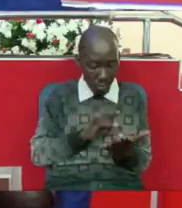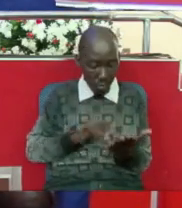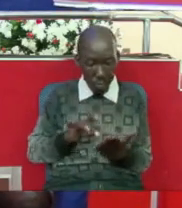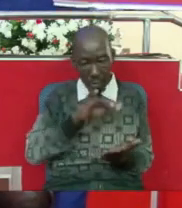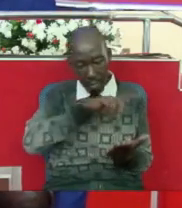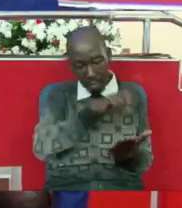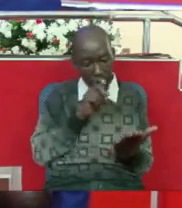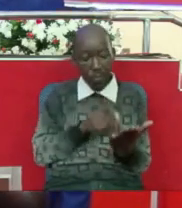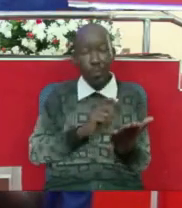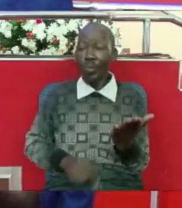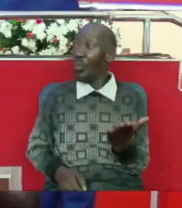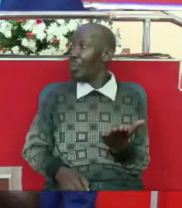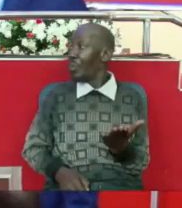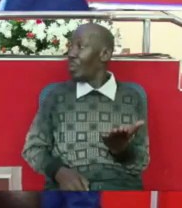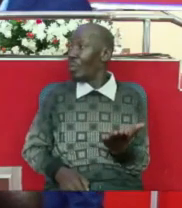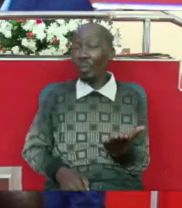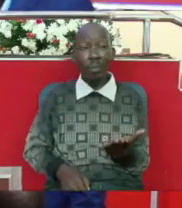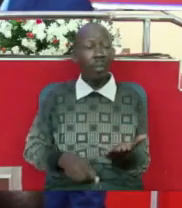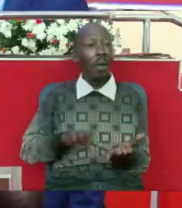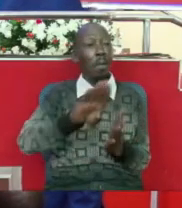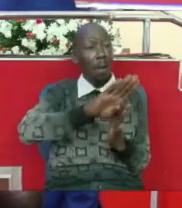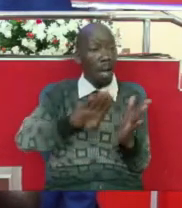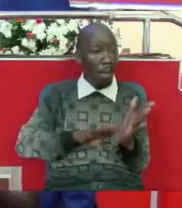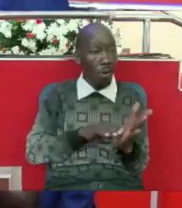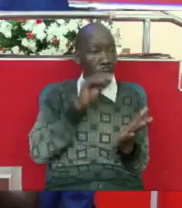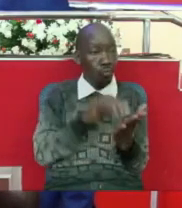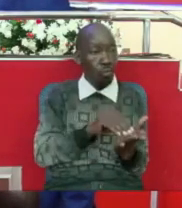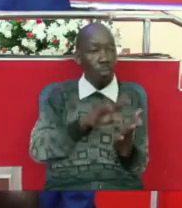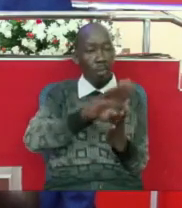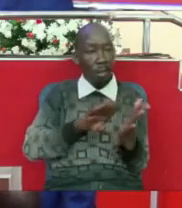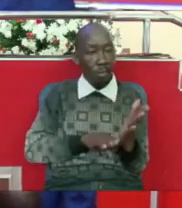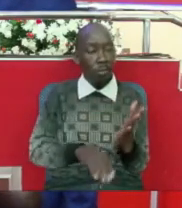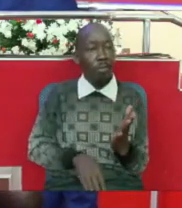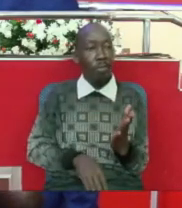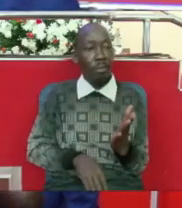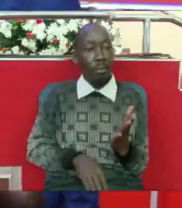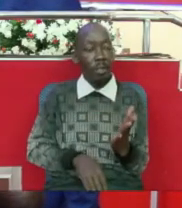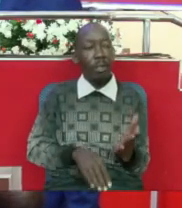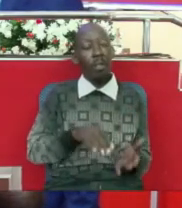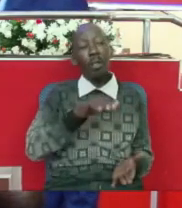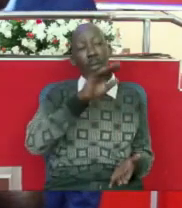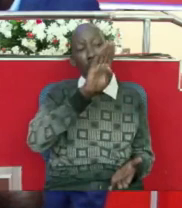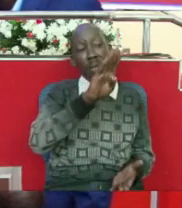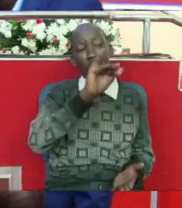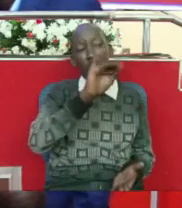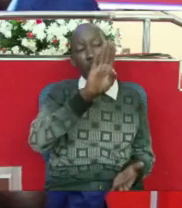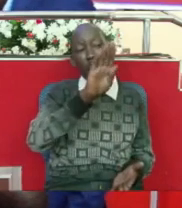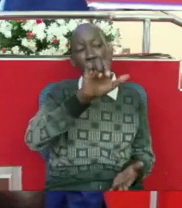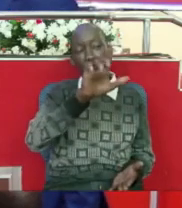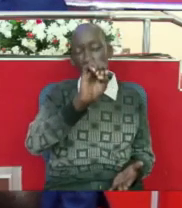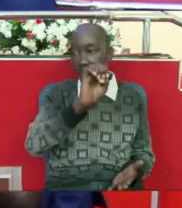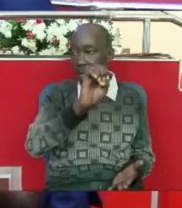ulize. Say Bible. Bible. That's B-I-B-L-E. Biblia.